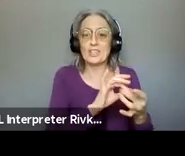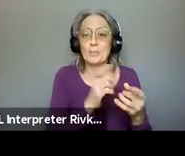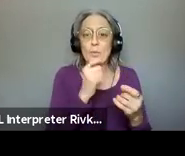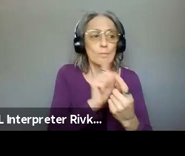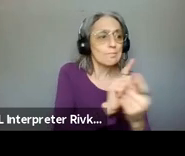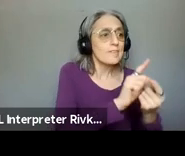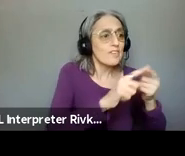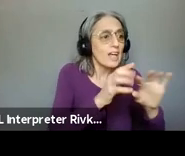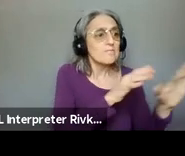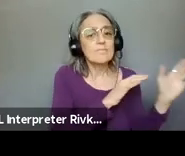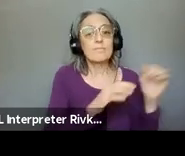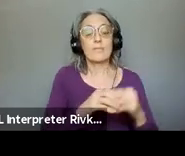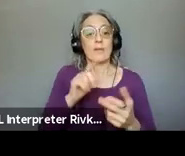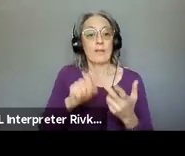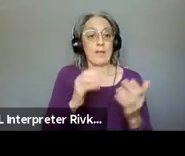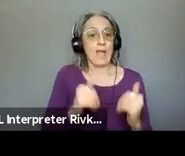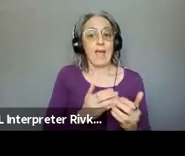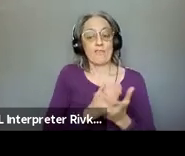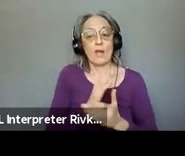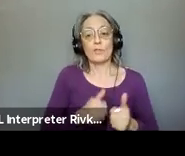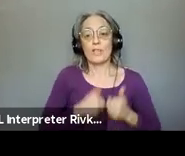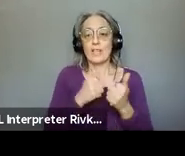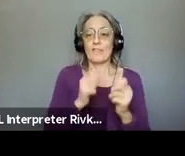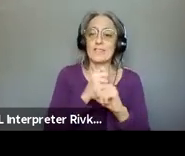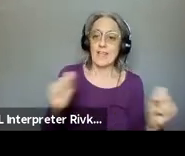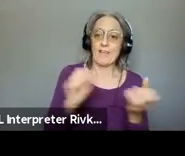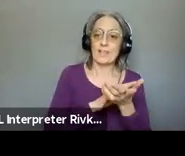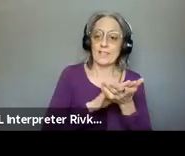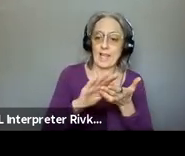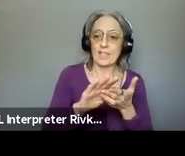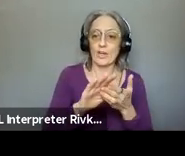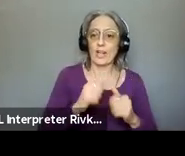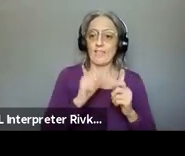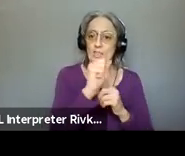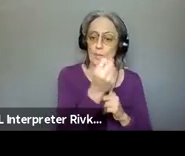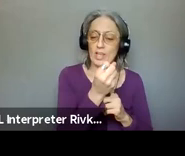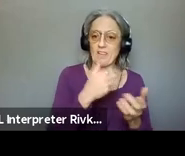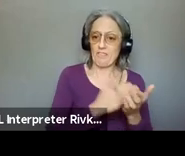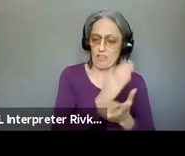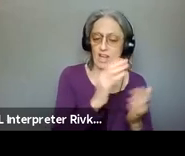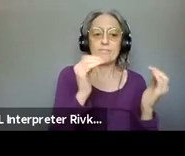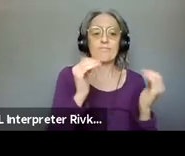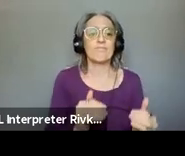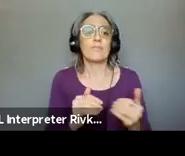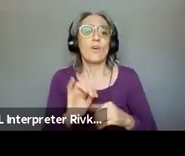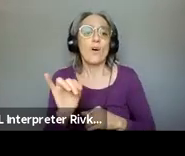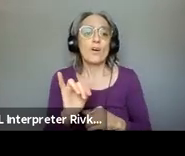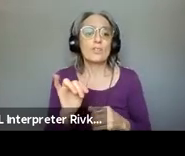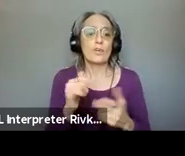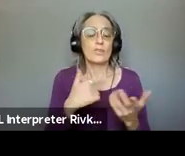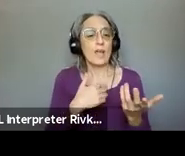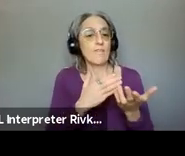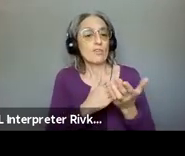remain in a safe, sanitary living conditions. They have a right to have some control over their